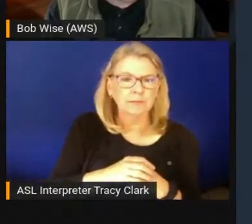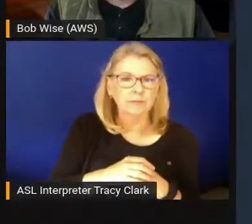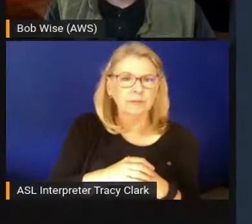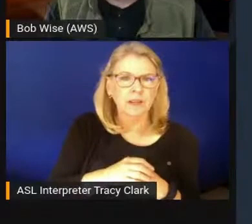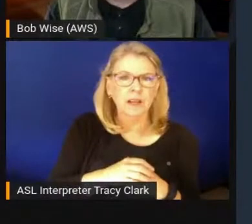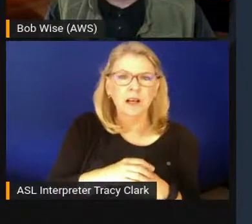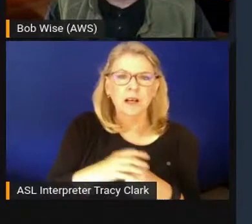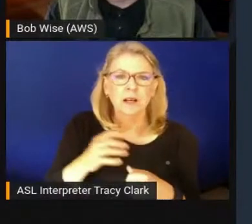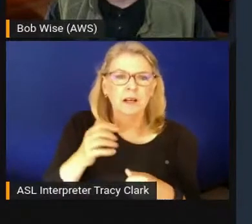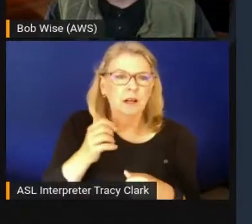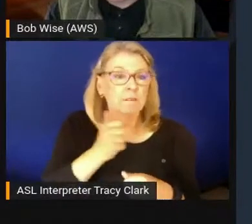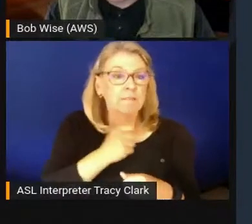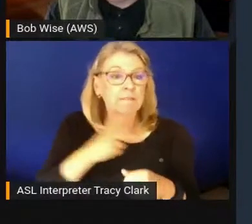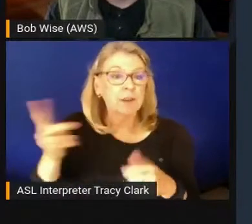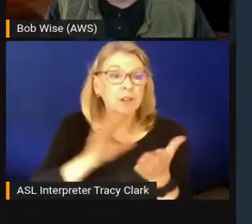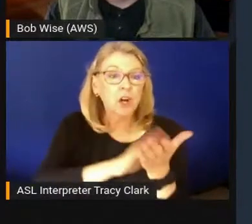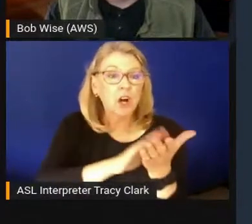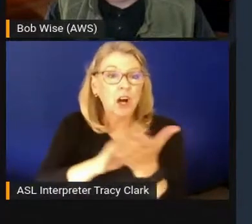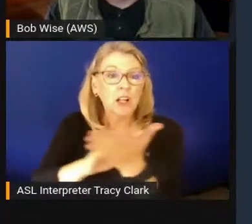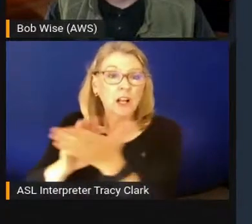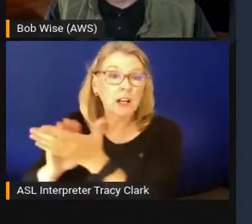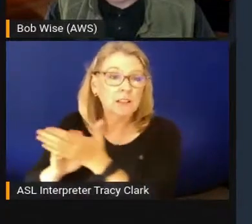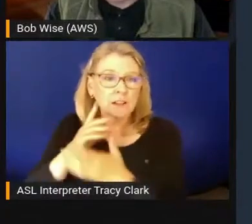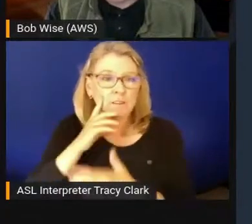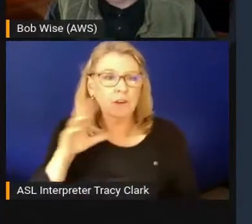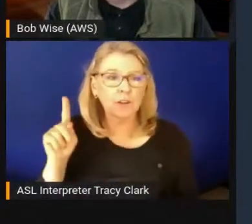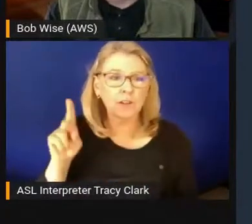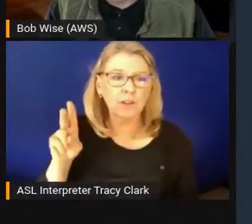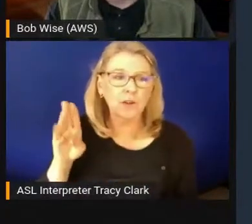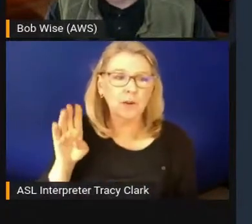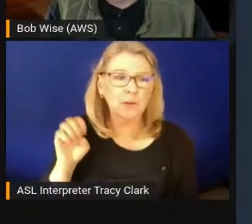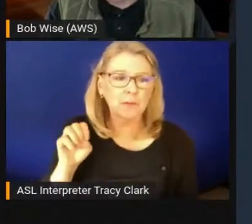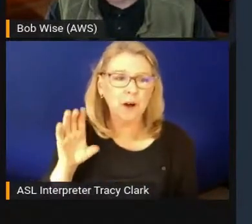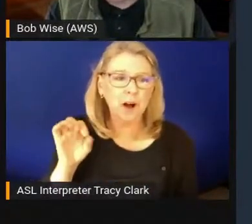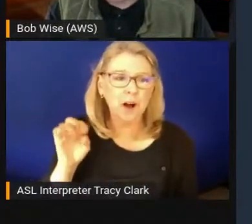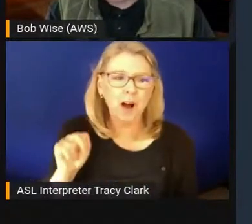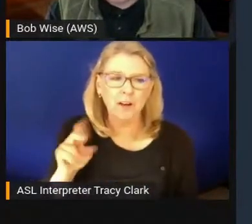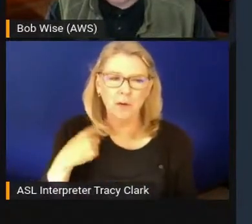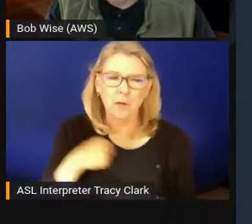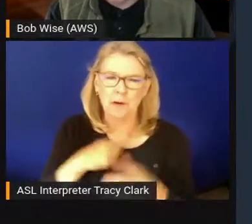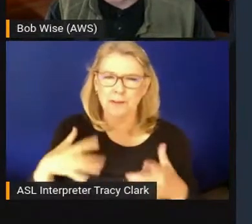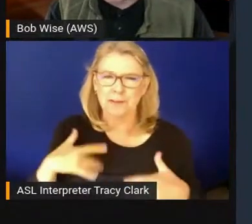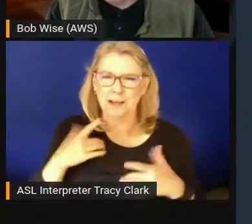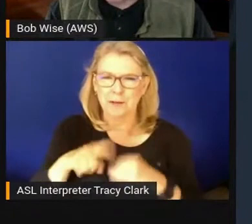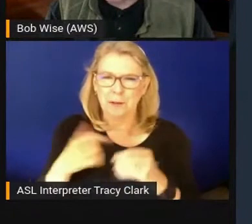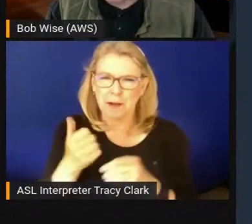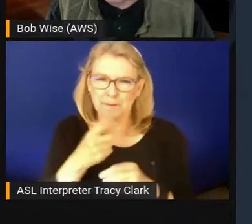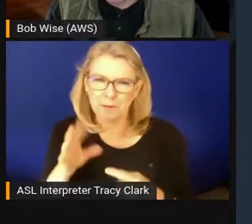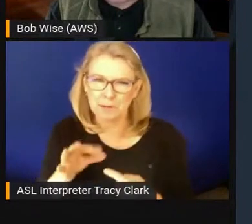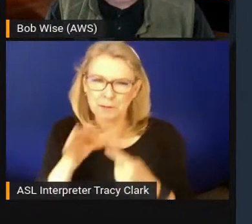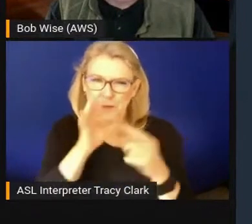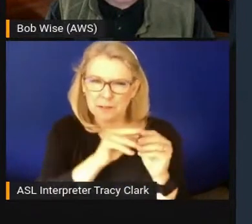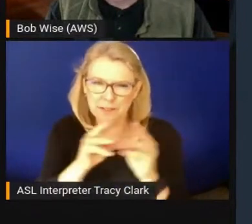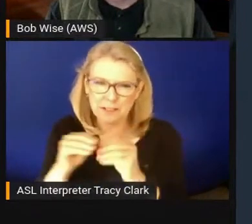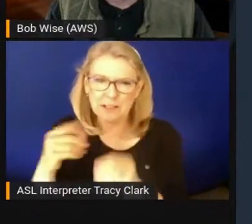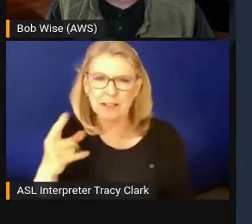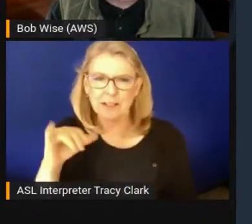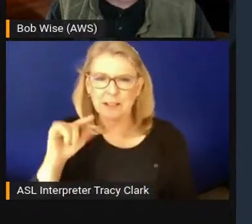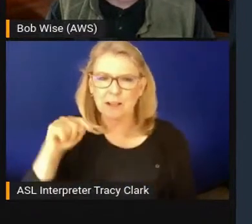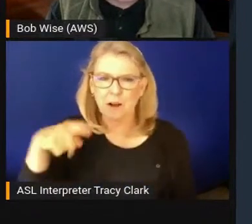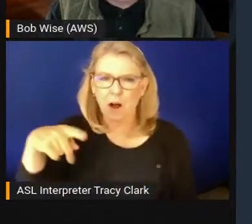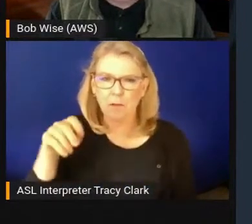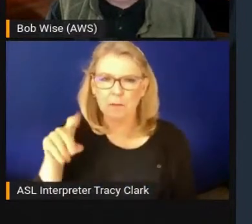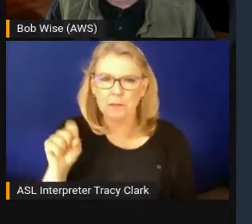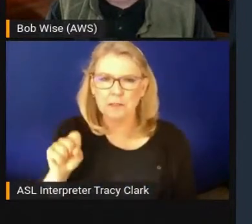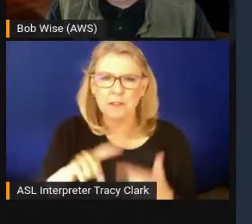Few call outs here for Kubecon. We're extra excited about a few special sessions here: GitOps, security, Kubernetes on AWS,